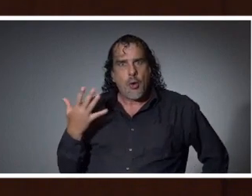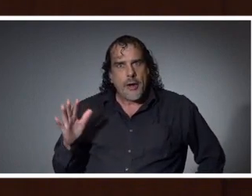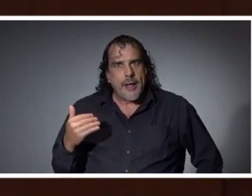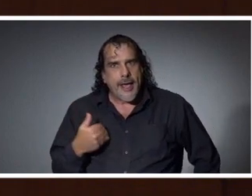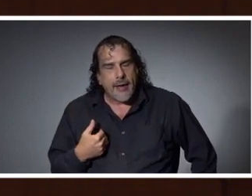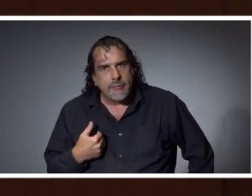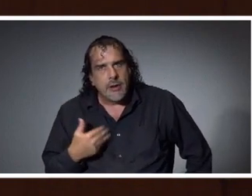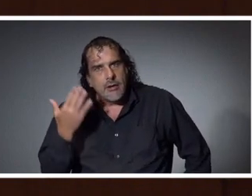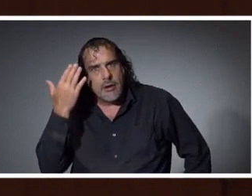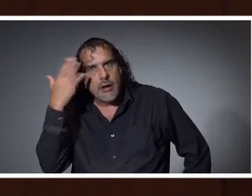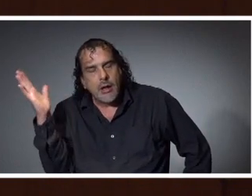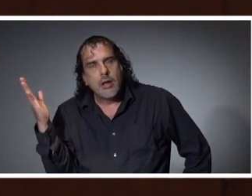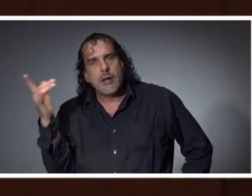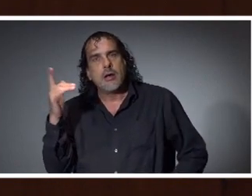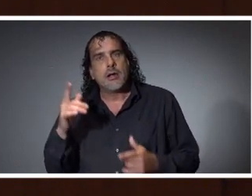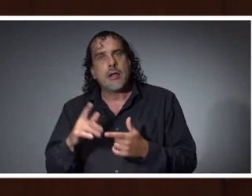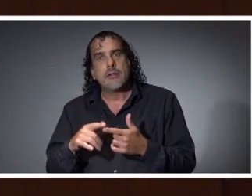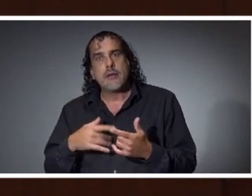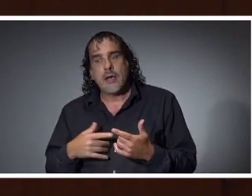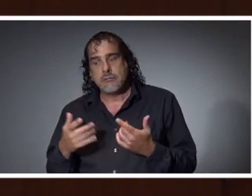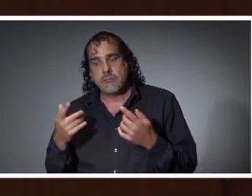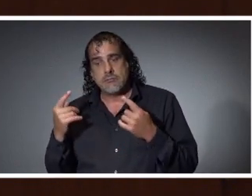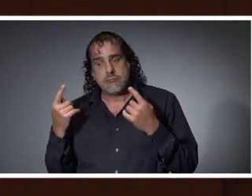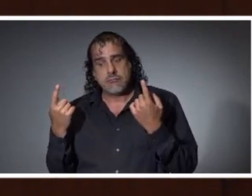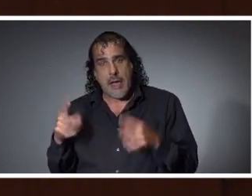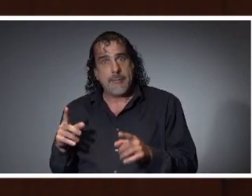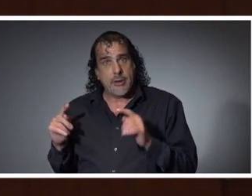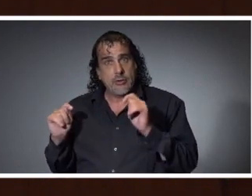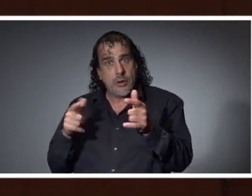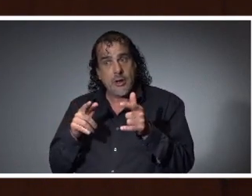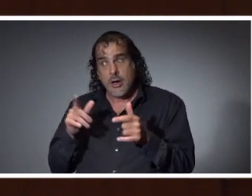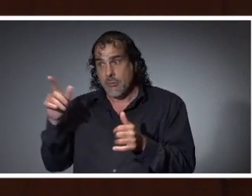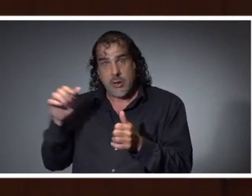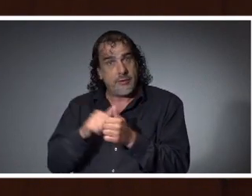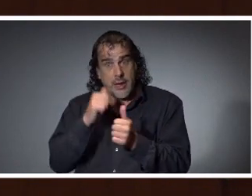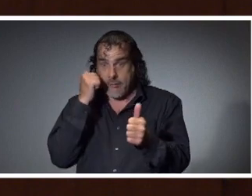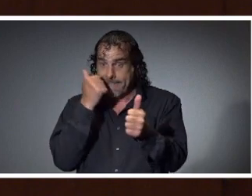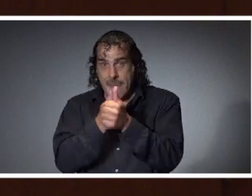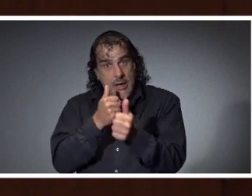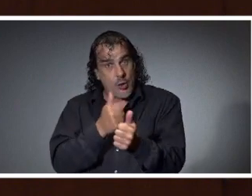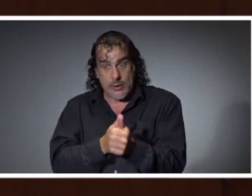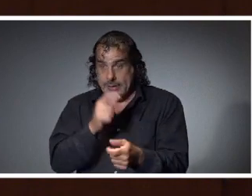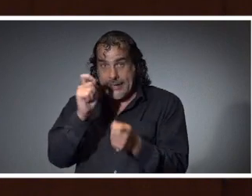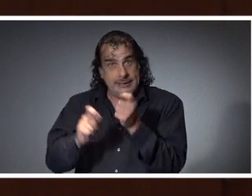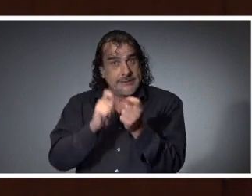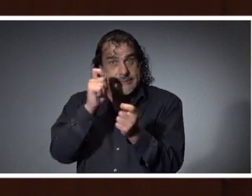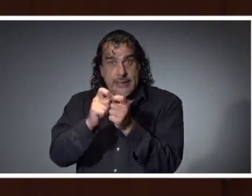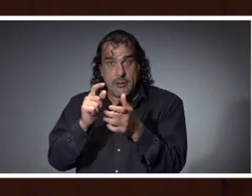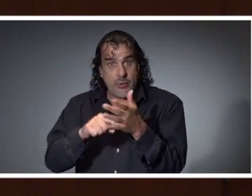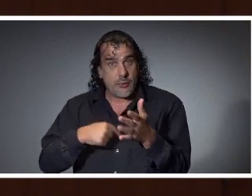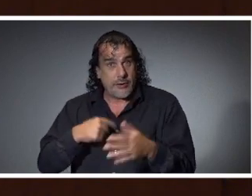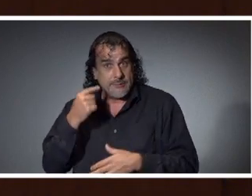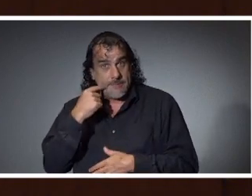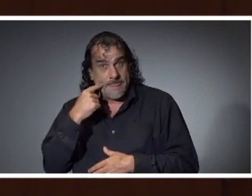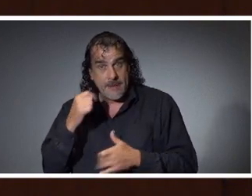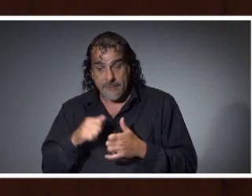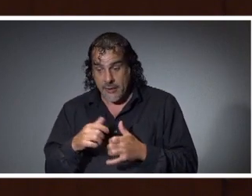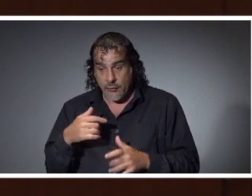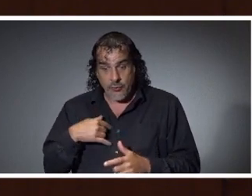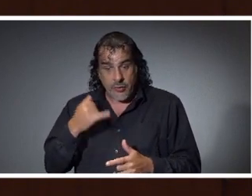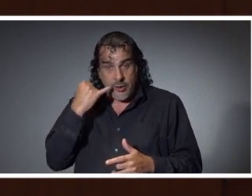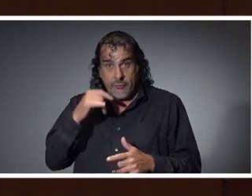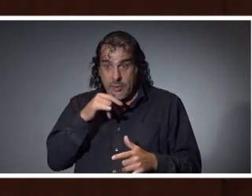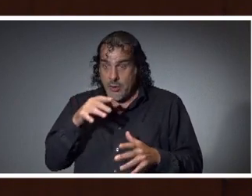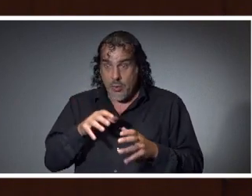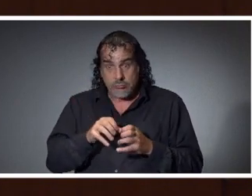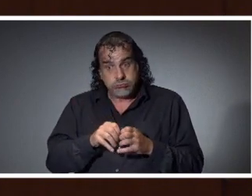you know, it's happened pretty quickly. But they're doing exactly the right things. If we want to keep it from getting totally out of hand, we got